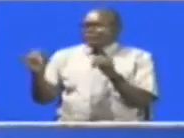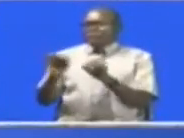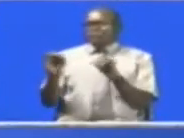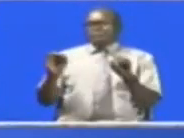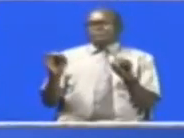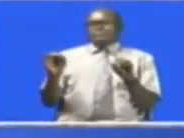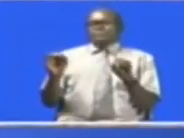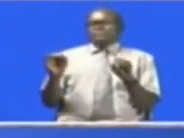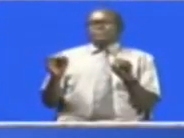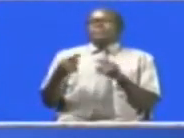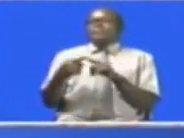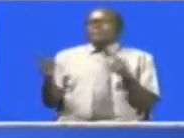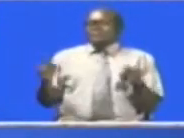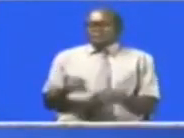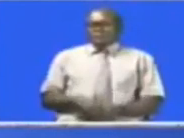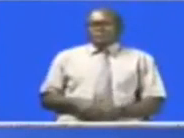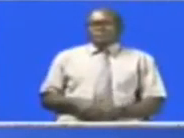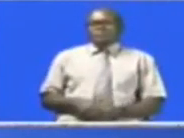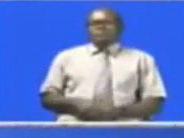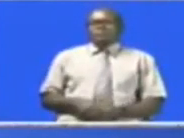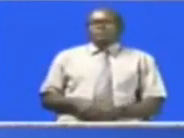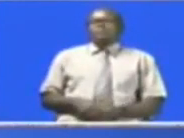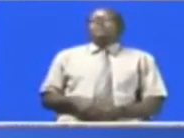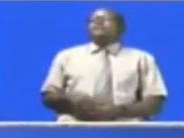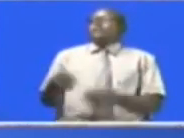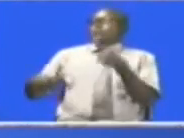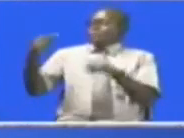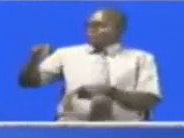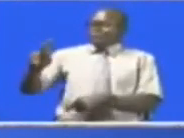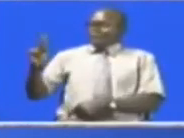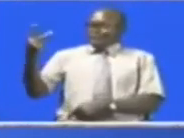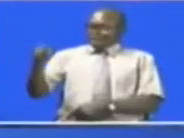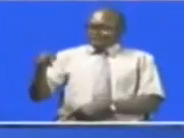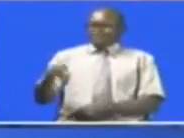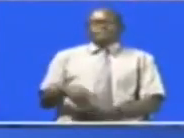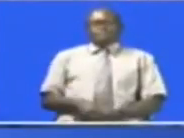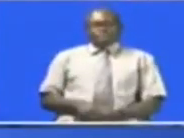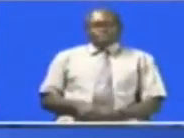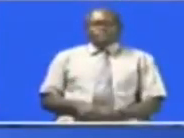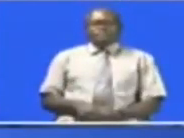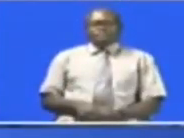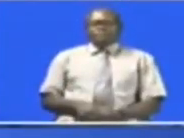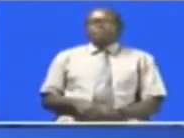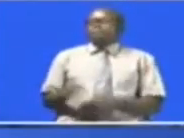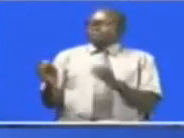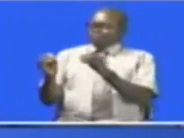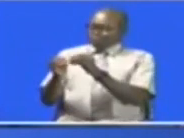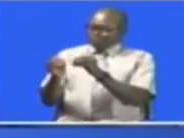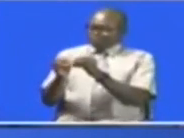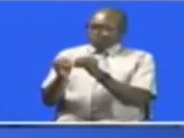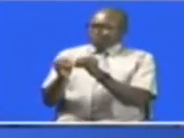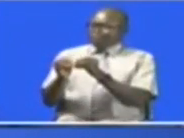individual medal, but we wanted a medal for this country. And we could sit